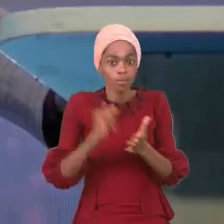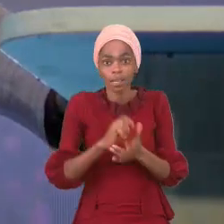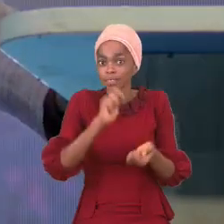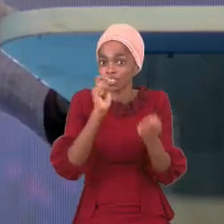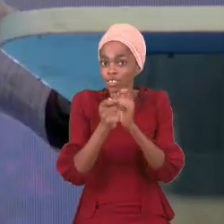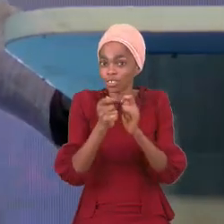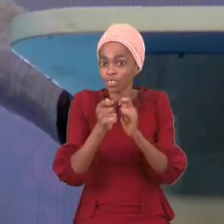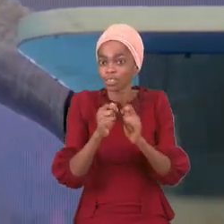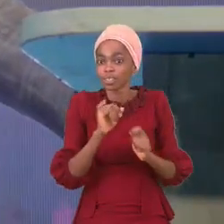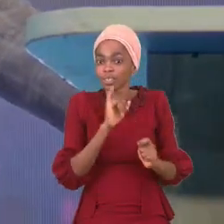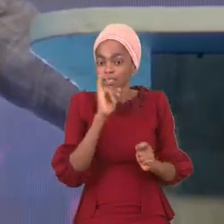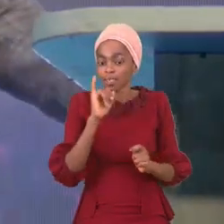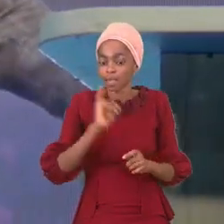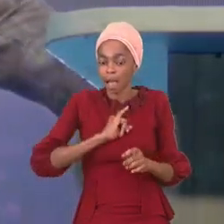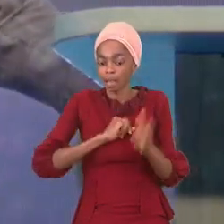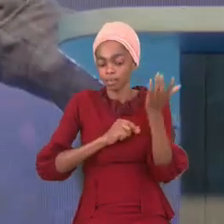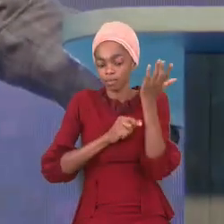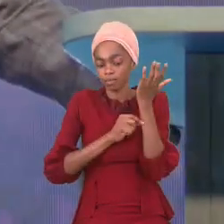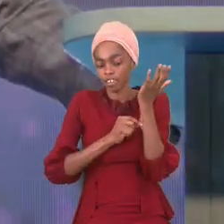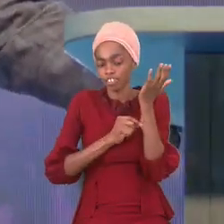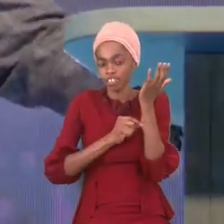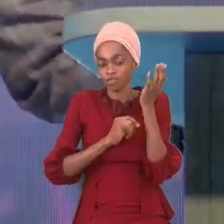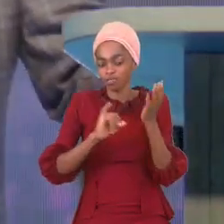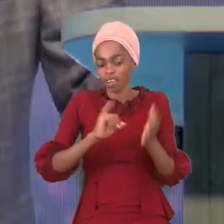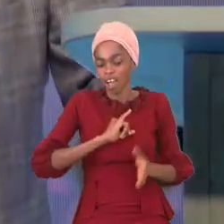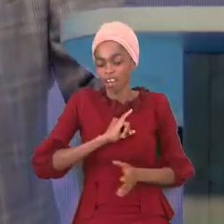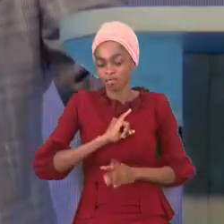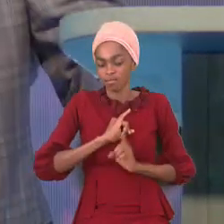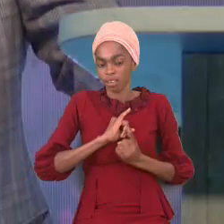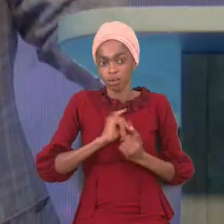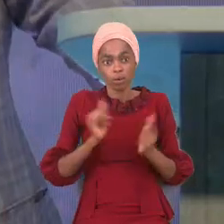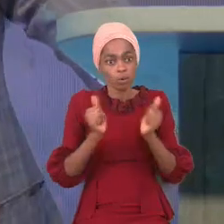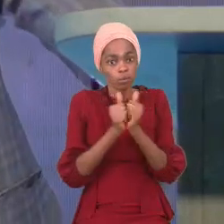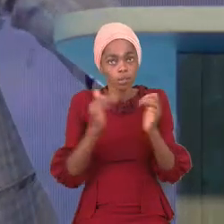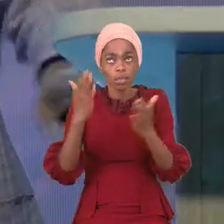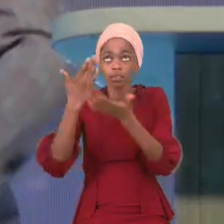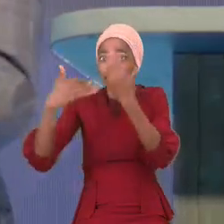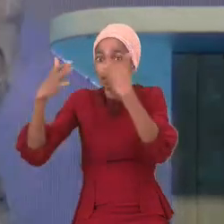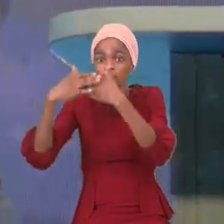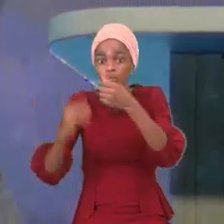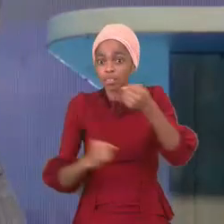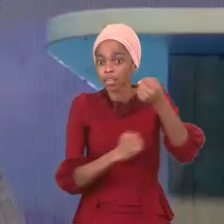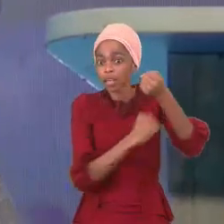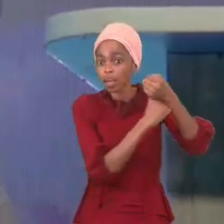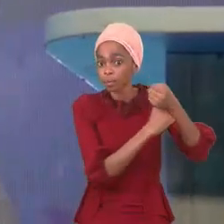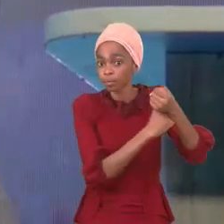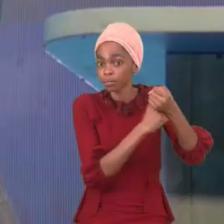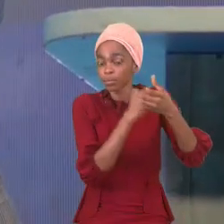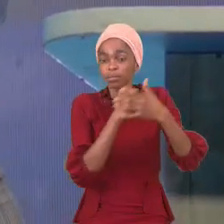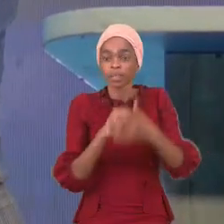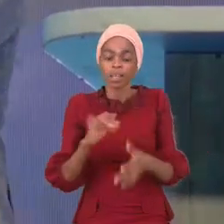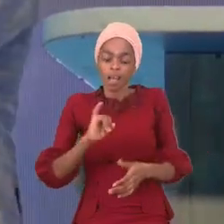is the I standing alone without heavenly help. I